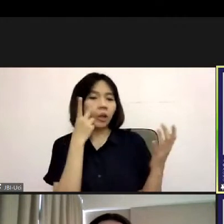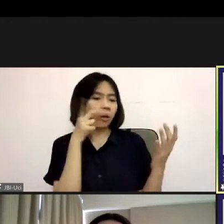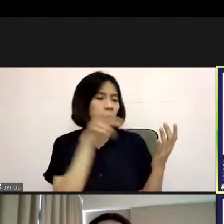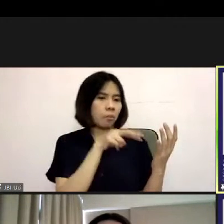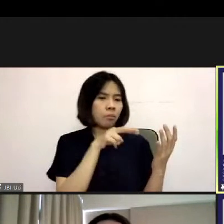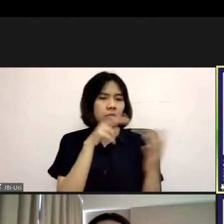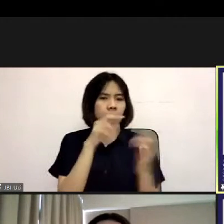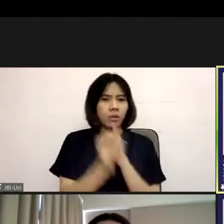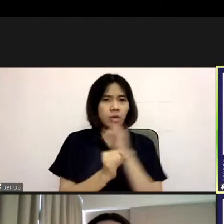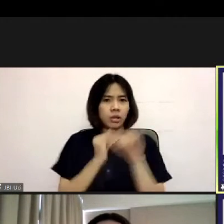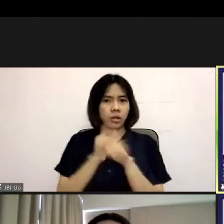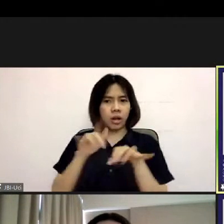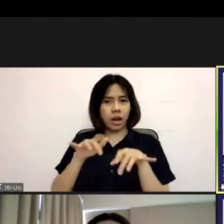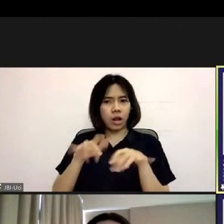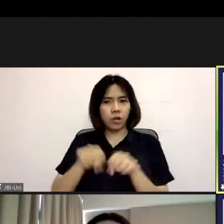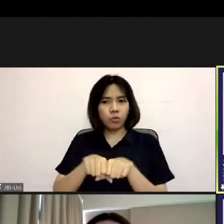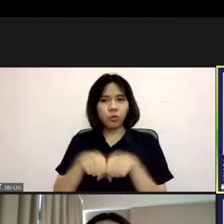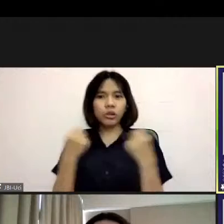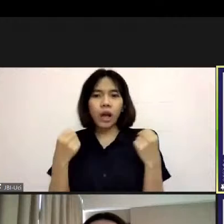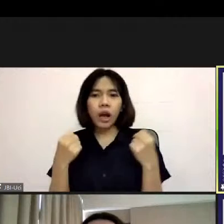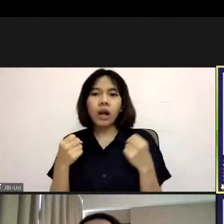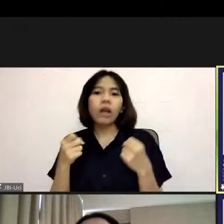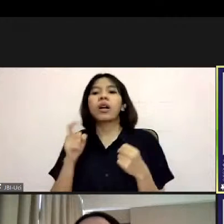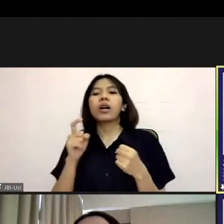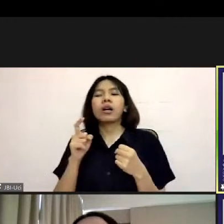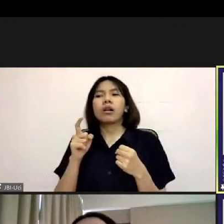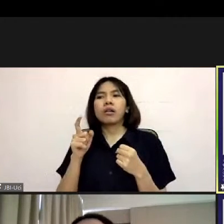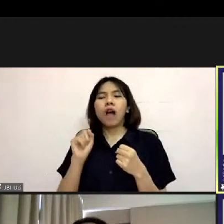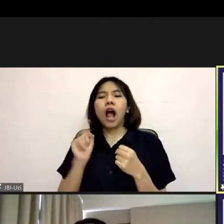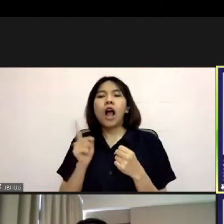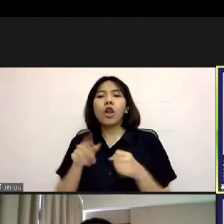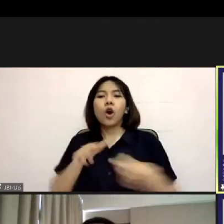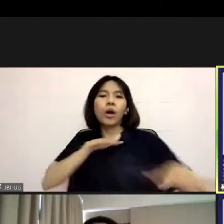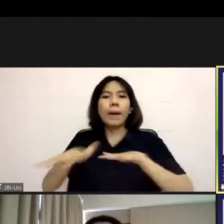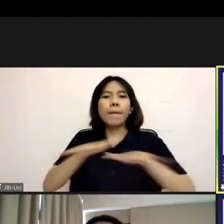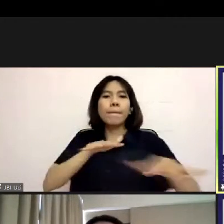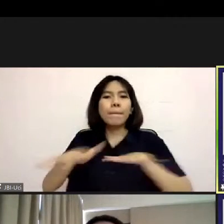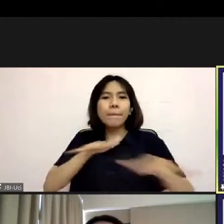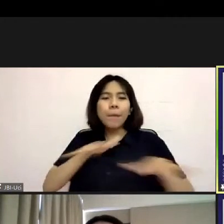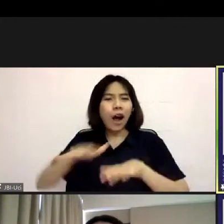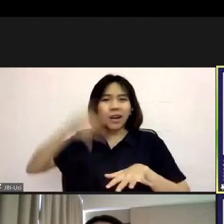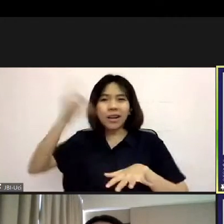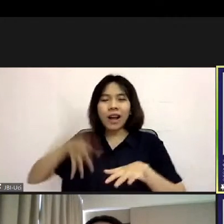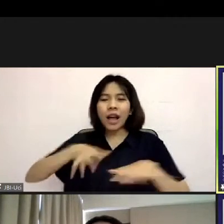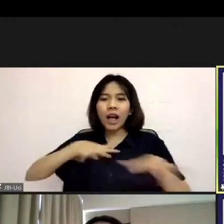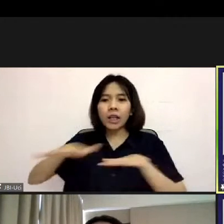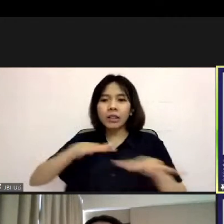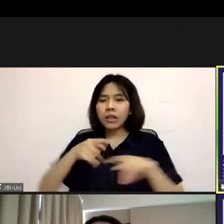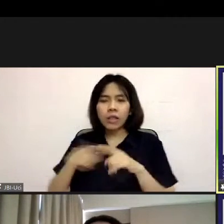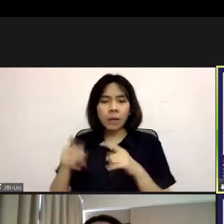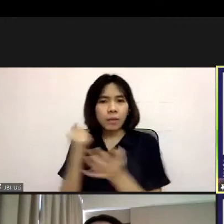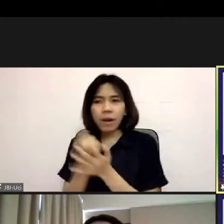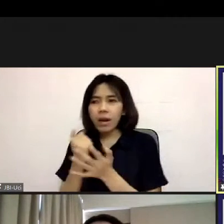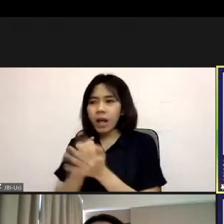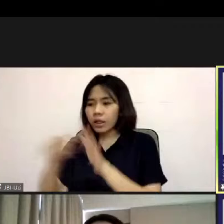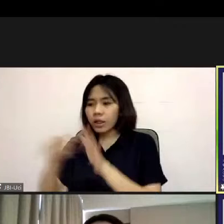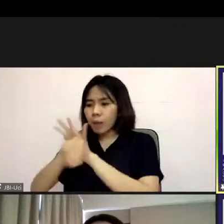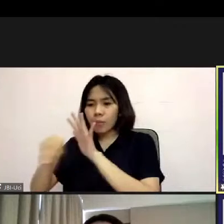that this trouble only happen when earthquake happen in